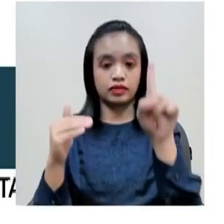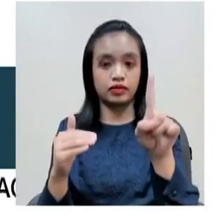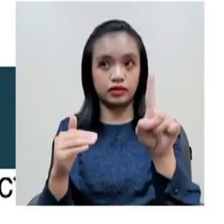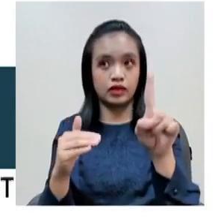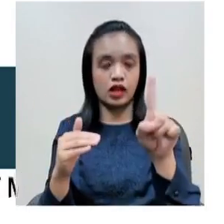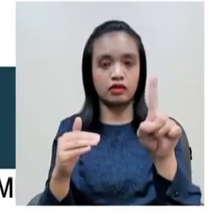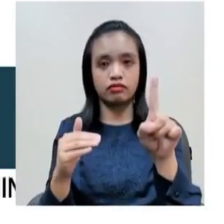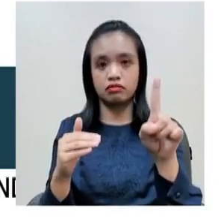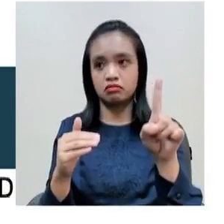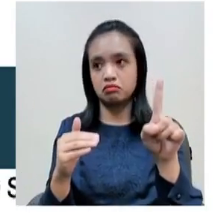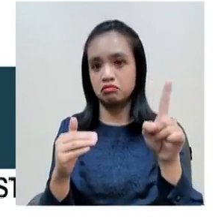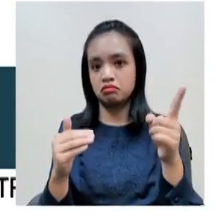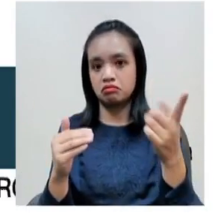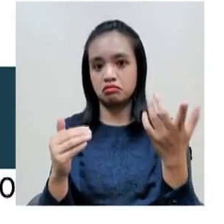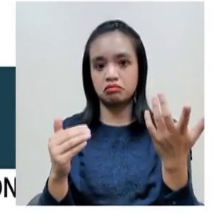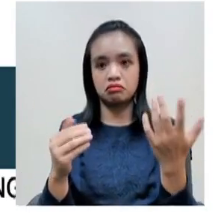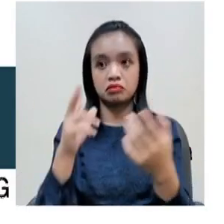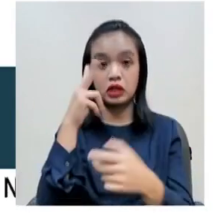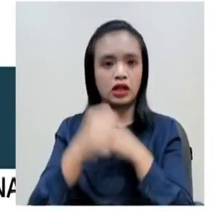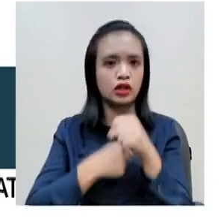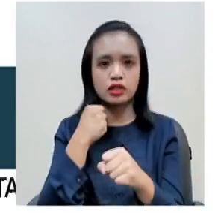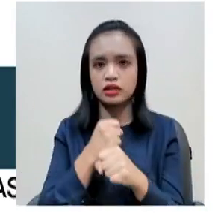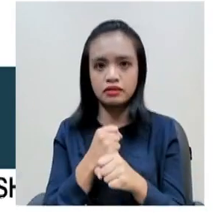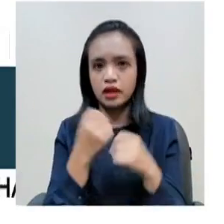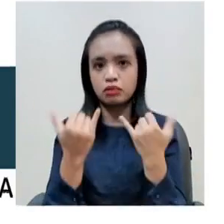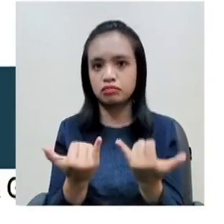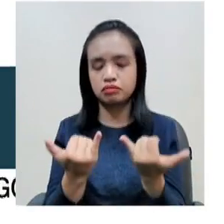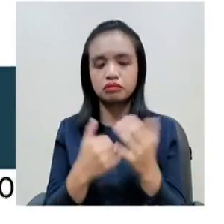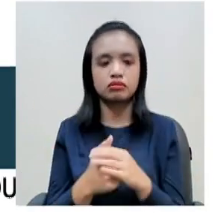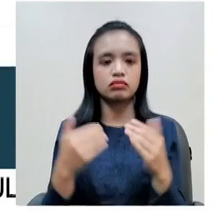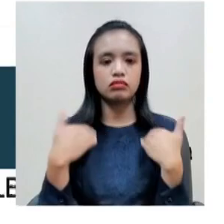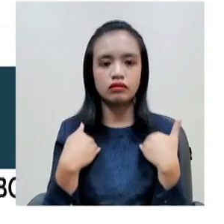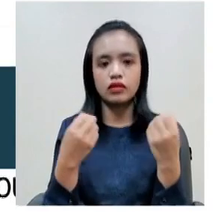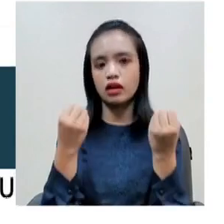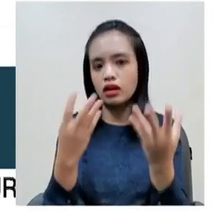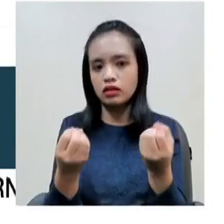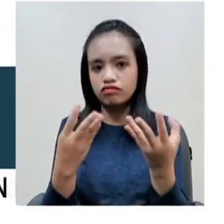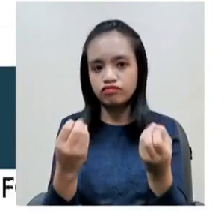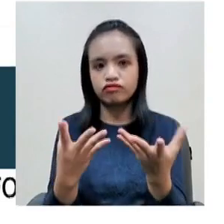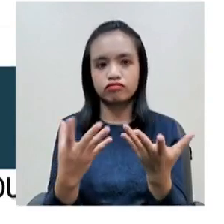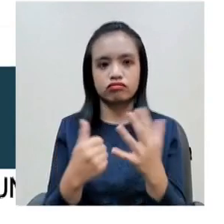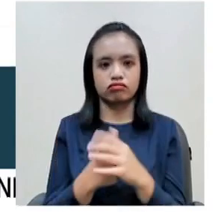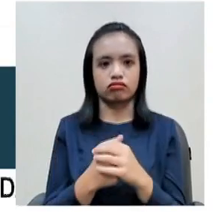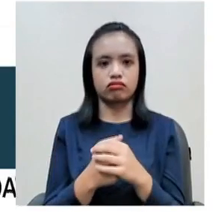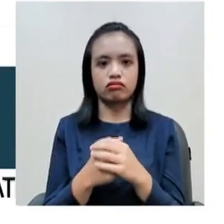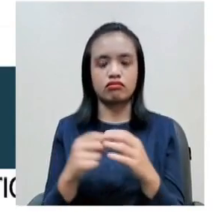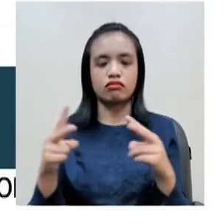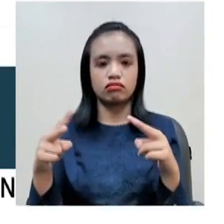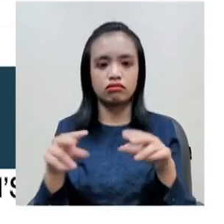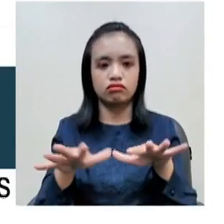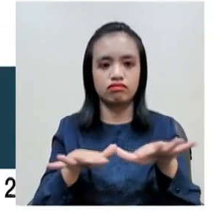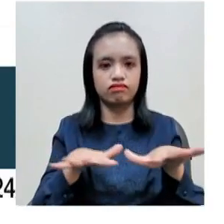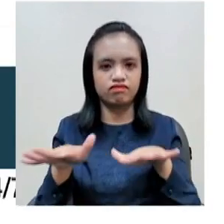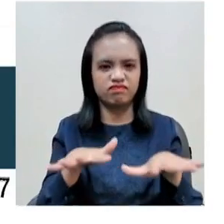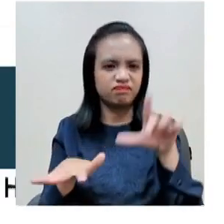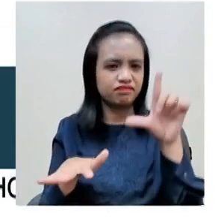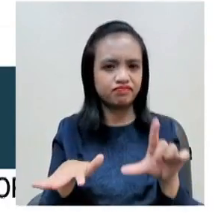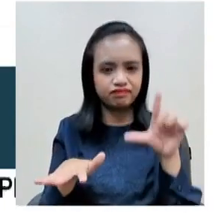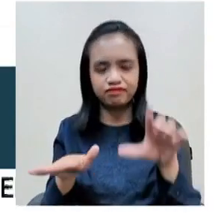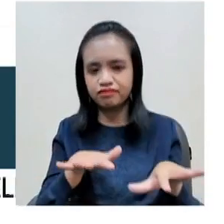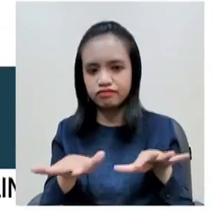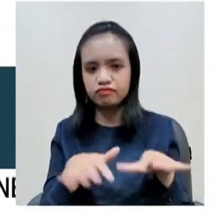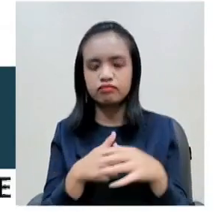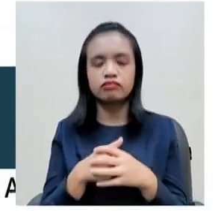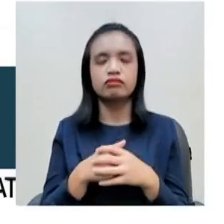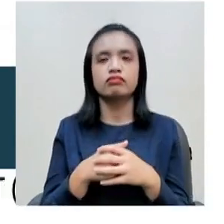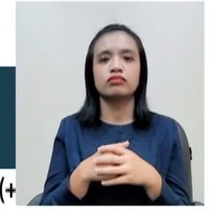a few years now. No? So we have been recording a lot of low-frequency volcanic earthquakes from the edifice.